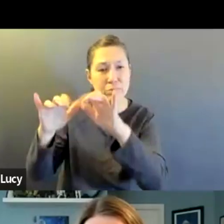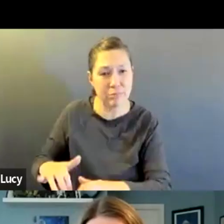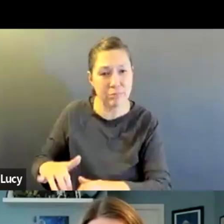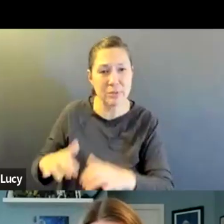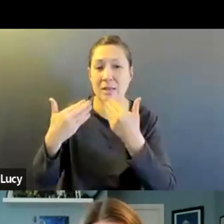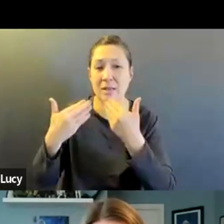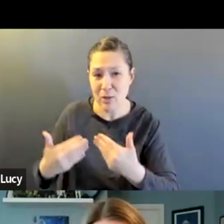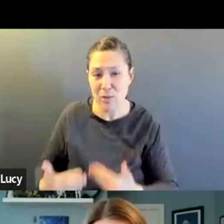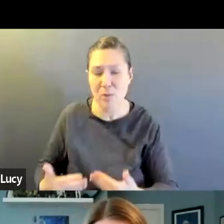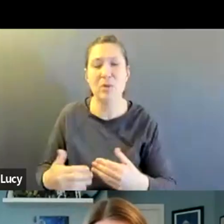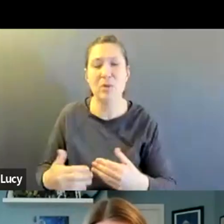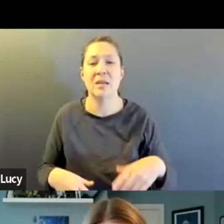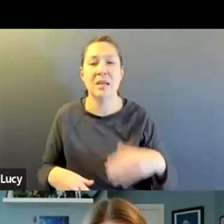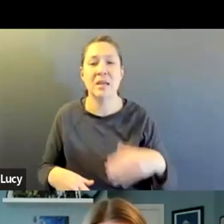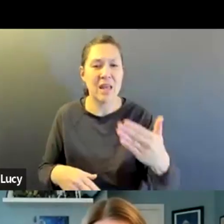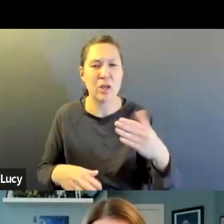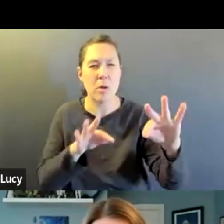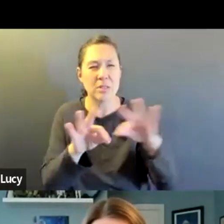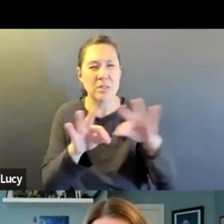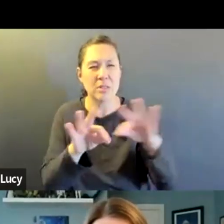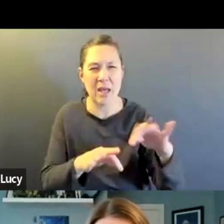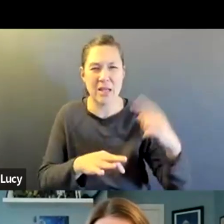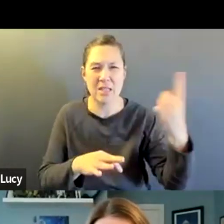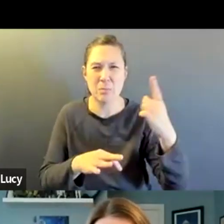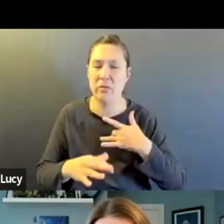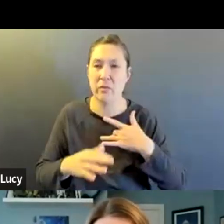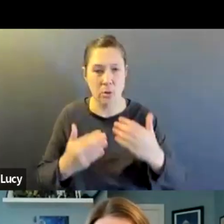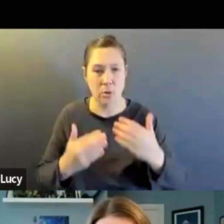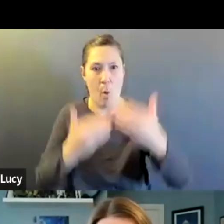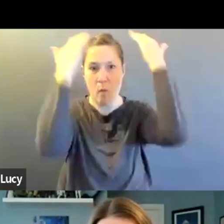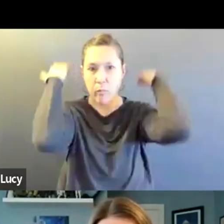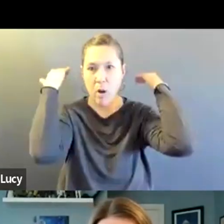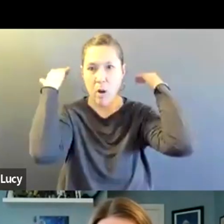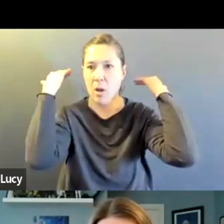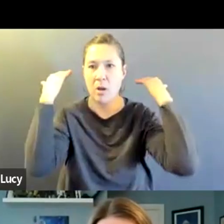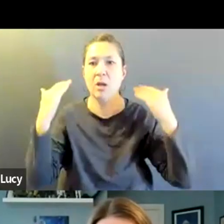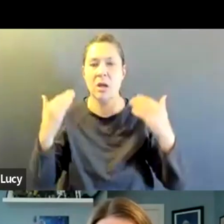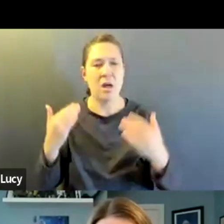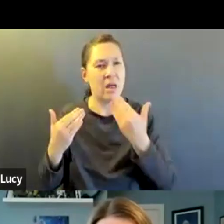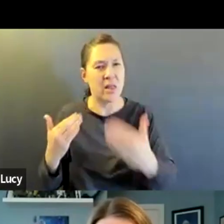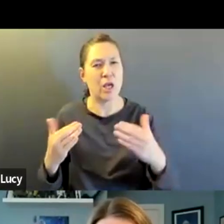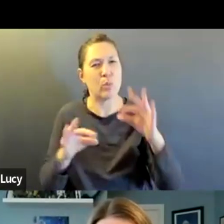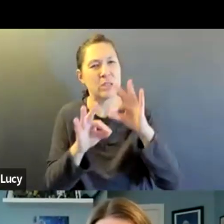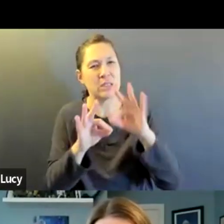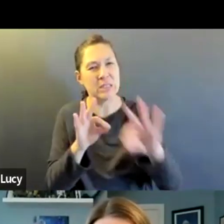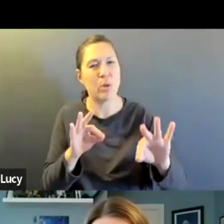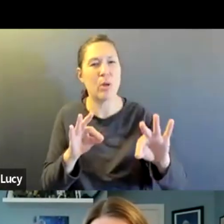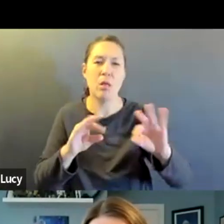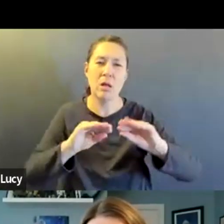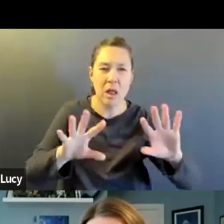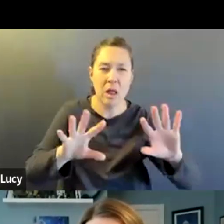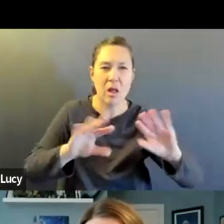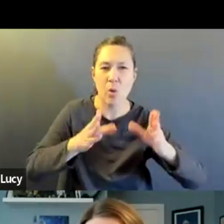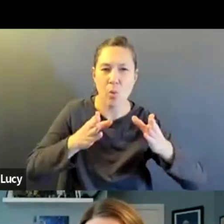gratitude. Thank you for breaking down what can feel very overwhelming in such a comprehensive and thoughtful manner.